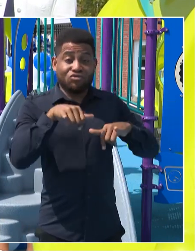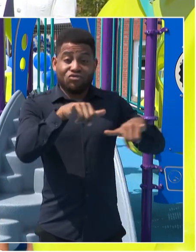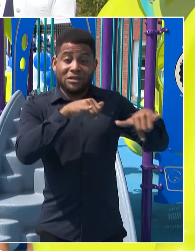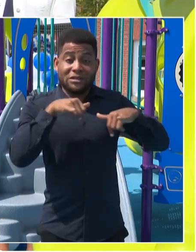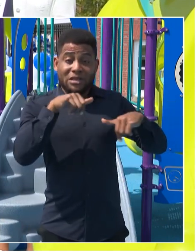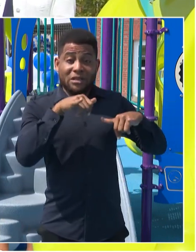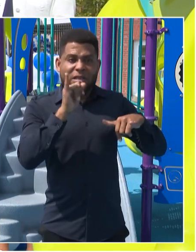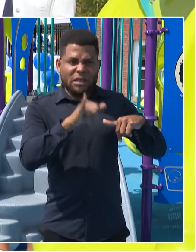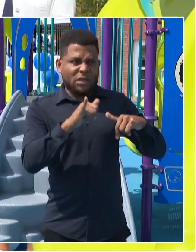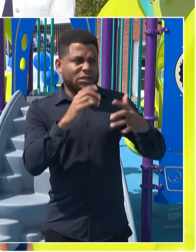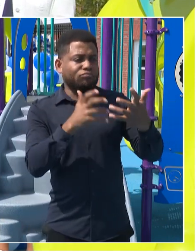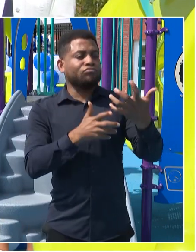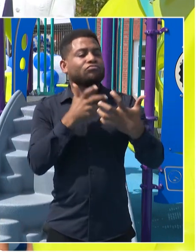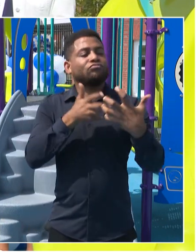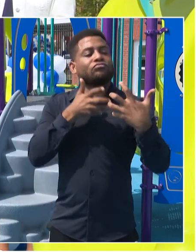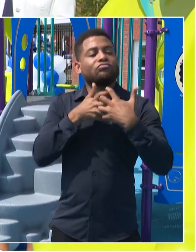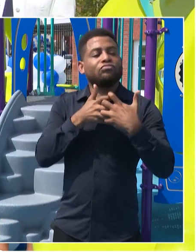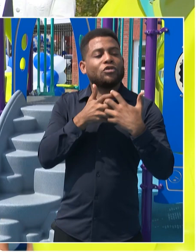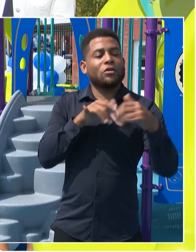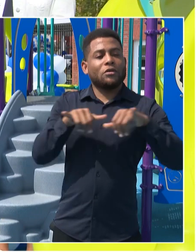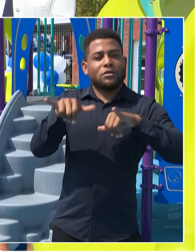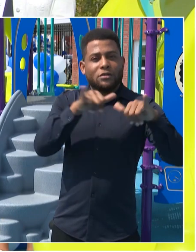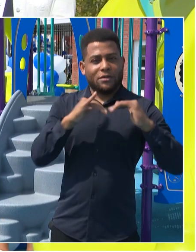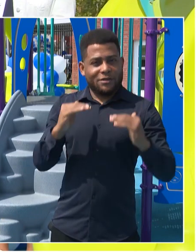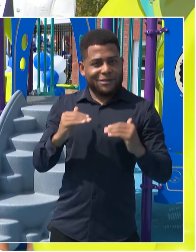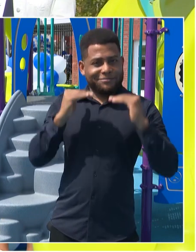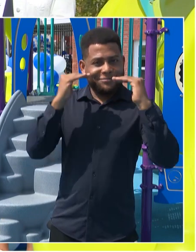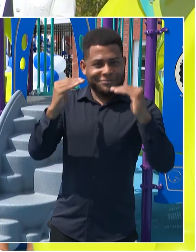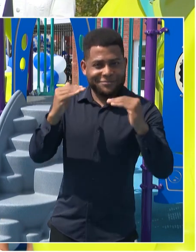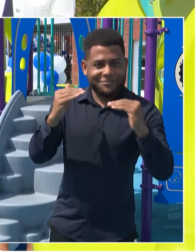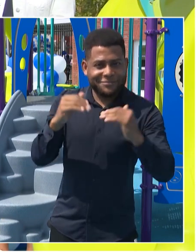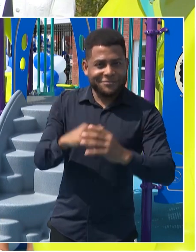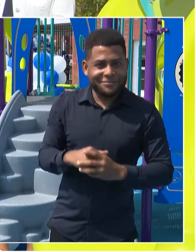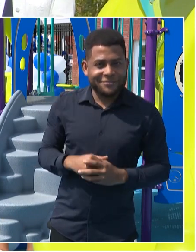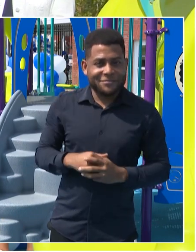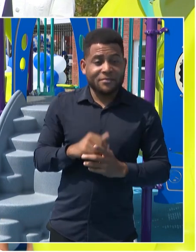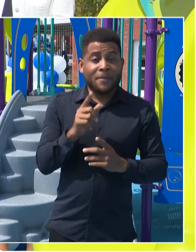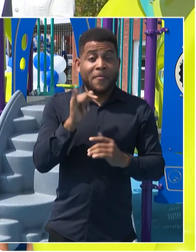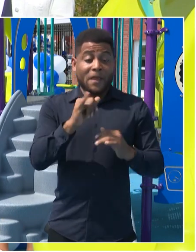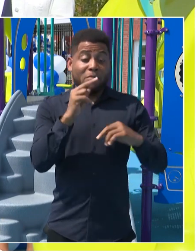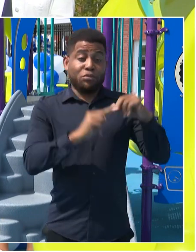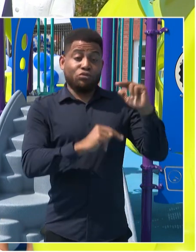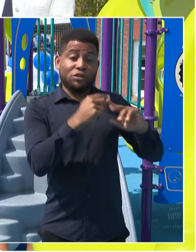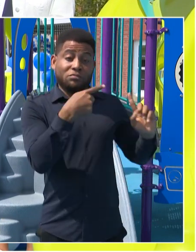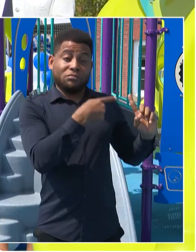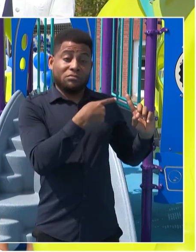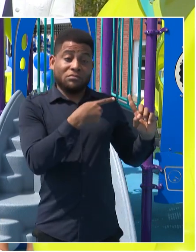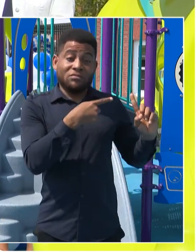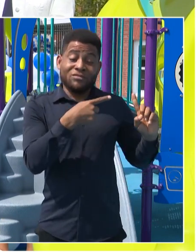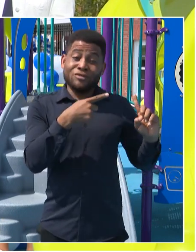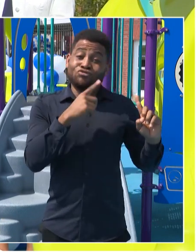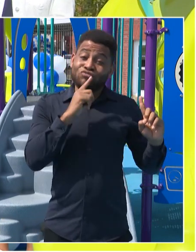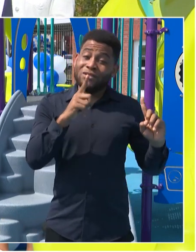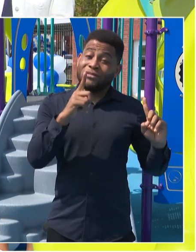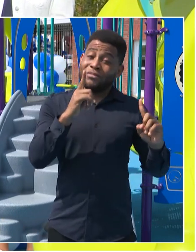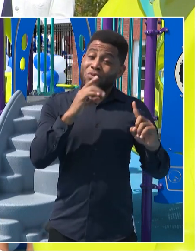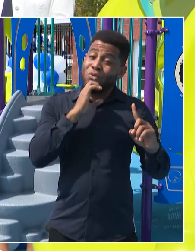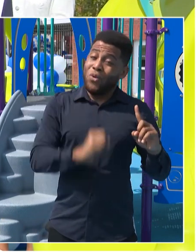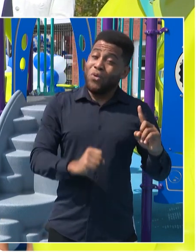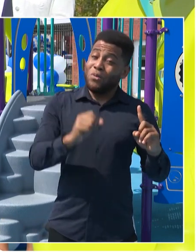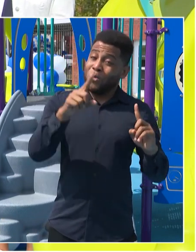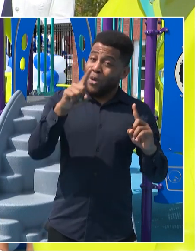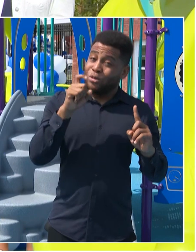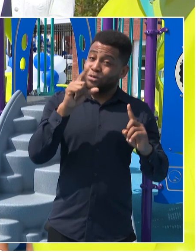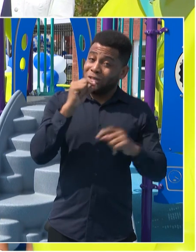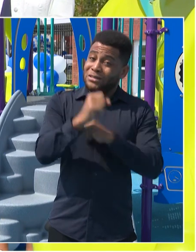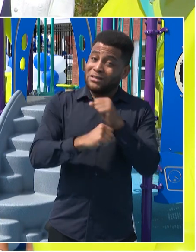systems. And we're really proud of bringing this facility, which is actually 120 years old, back to life. Also, it's very important that